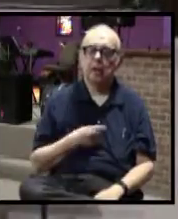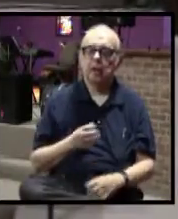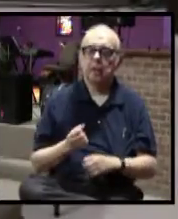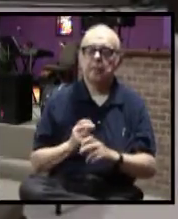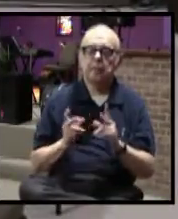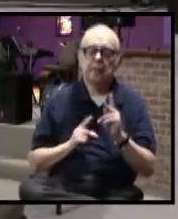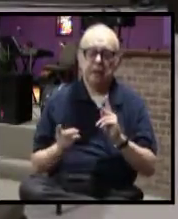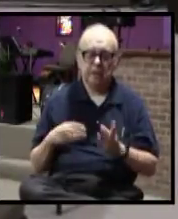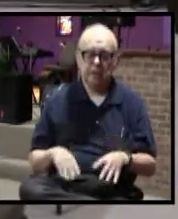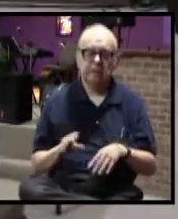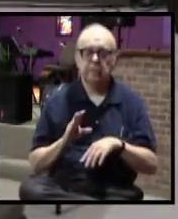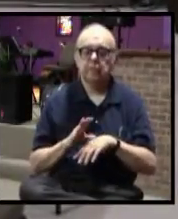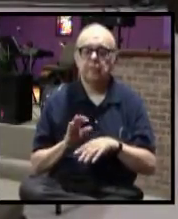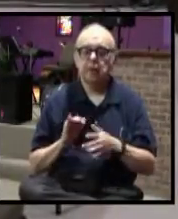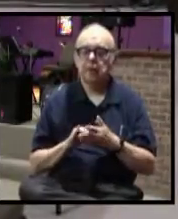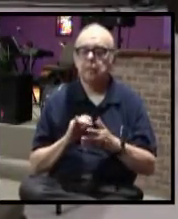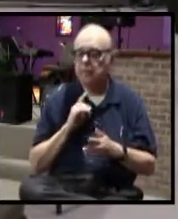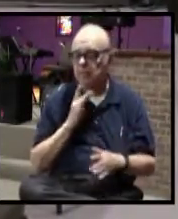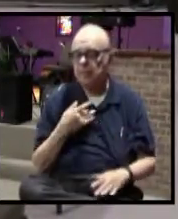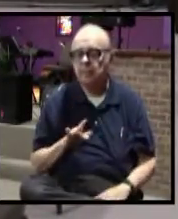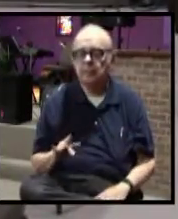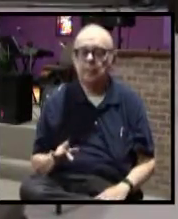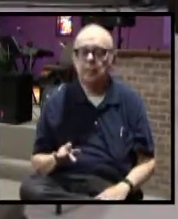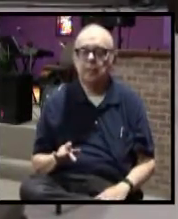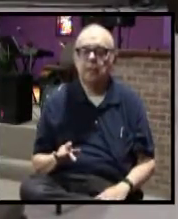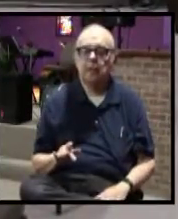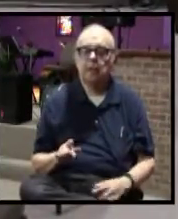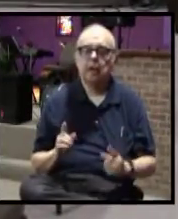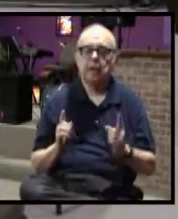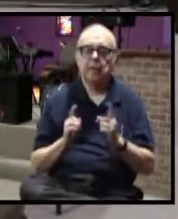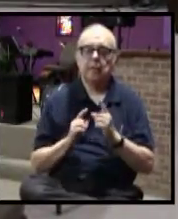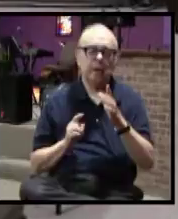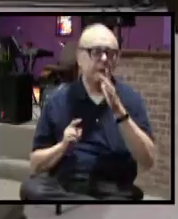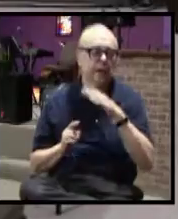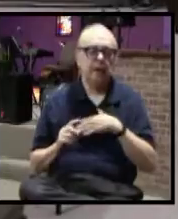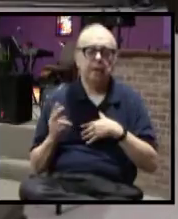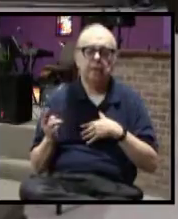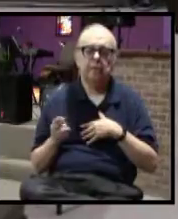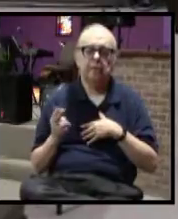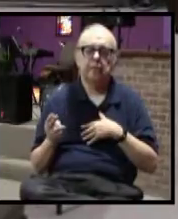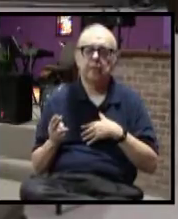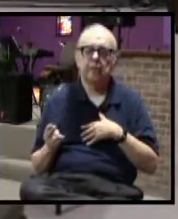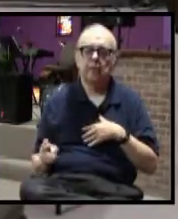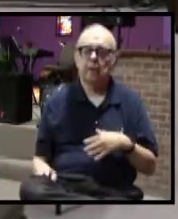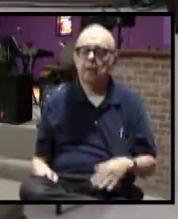Because we're getting people in here that are hurting. I ran into a lady Thursday.